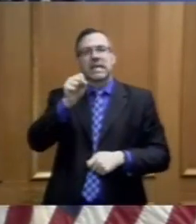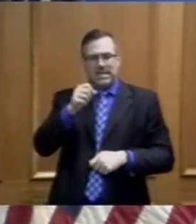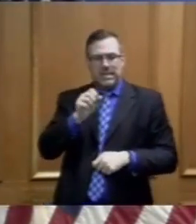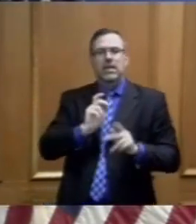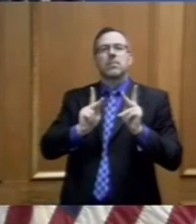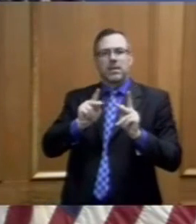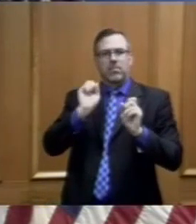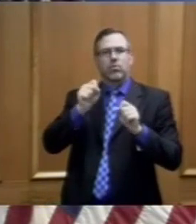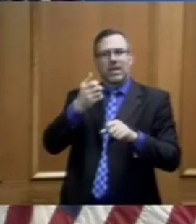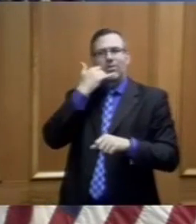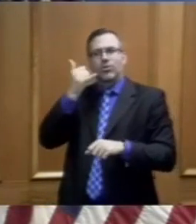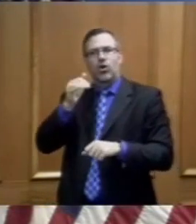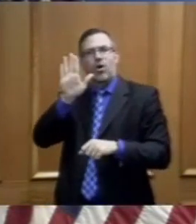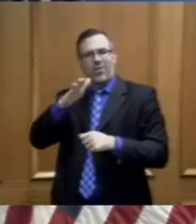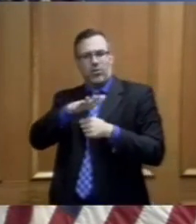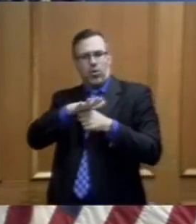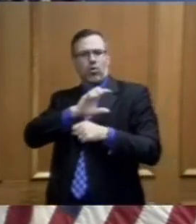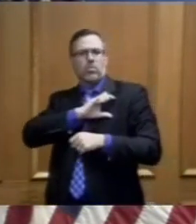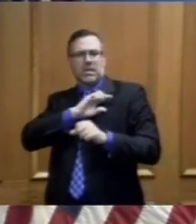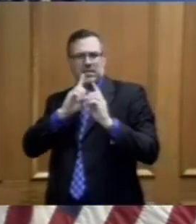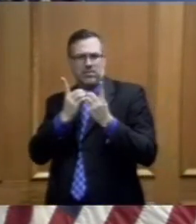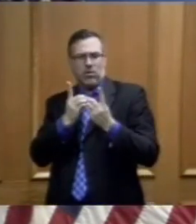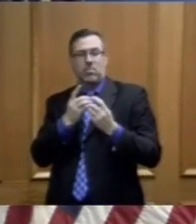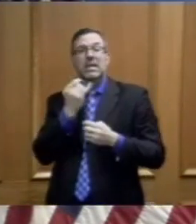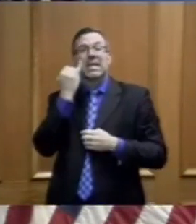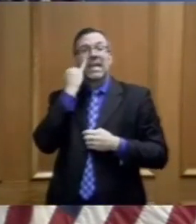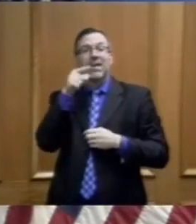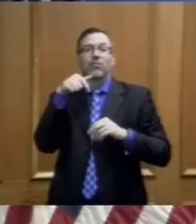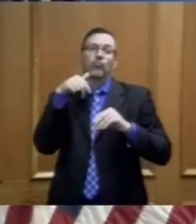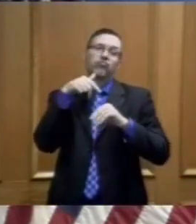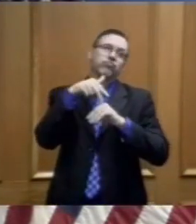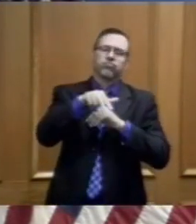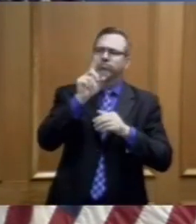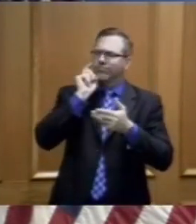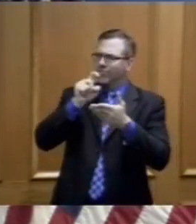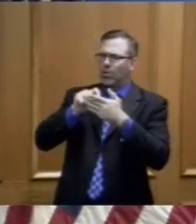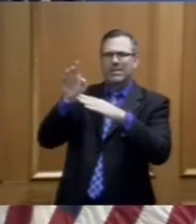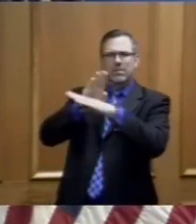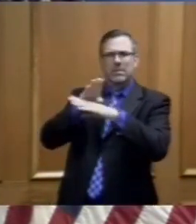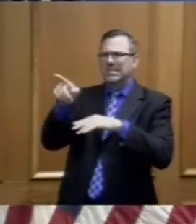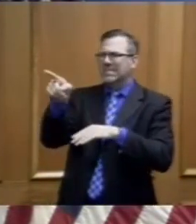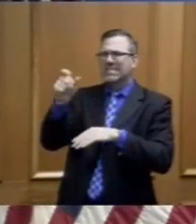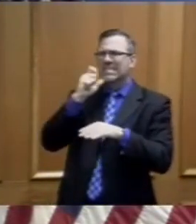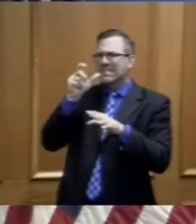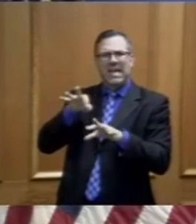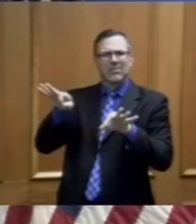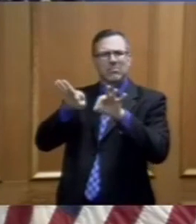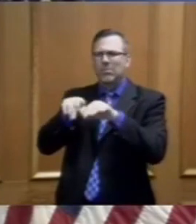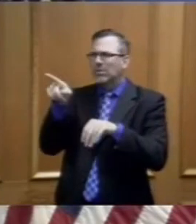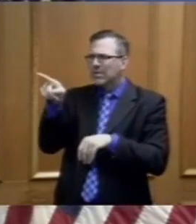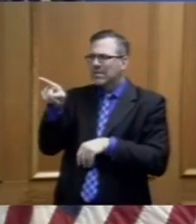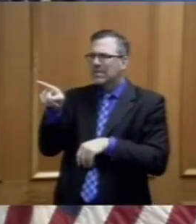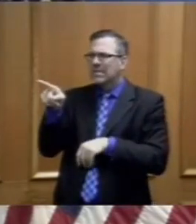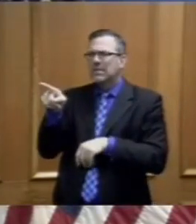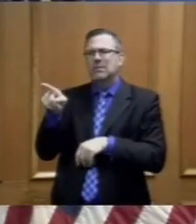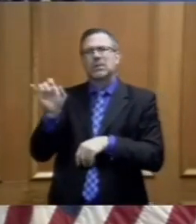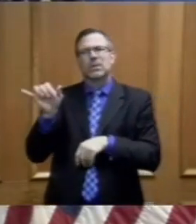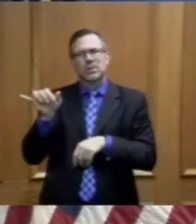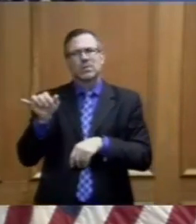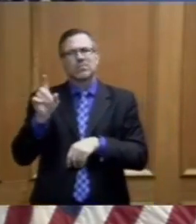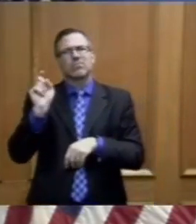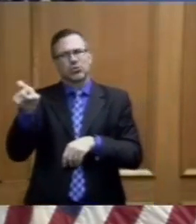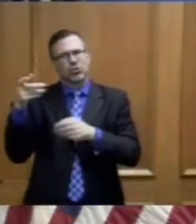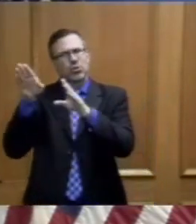enforcement officials who have been given direction and who have the authority to contact that business and go